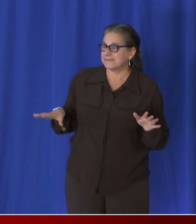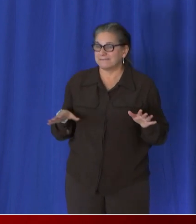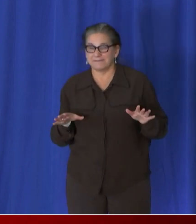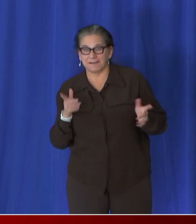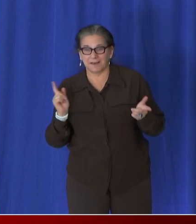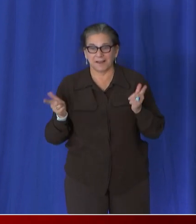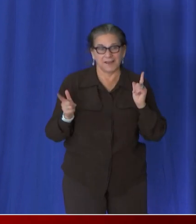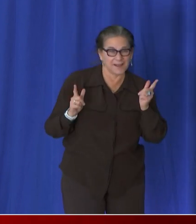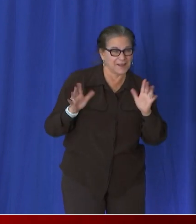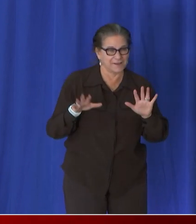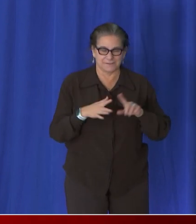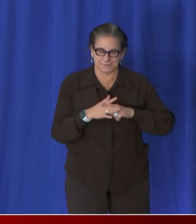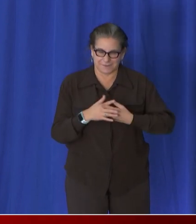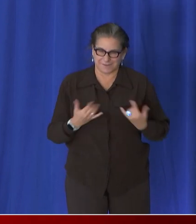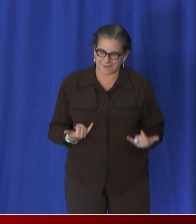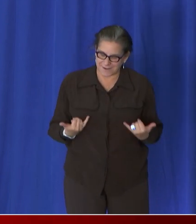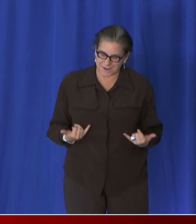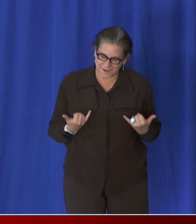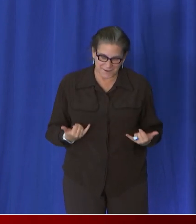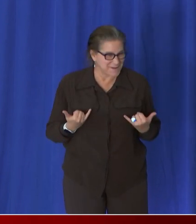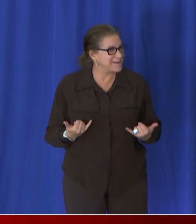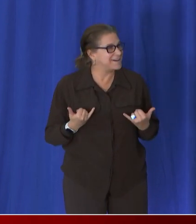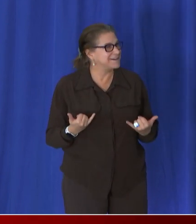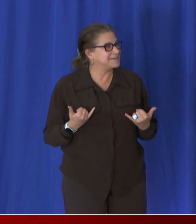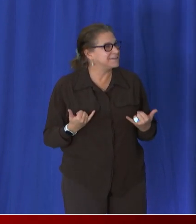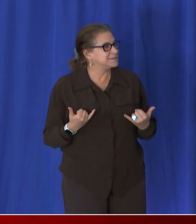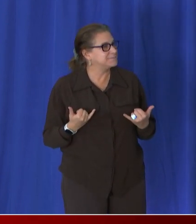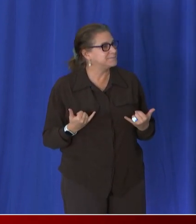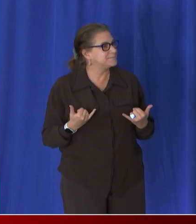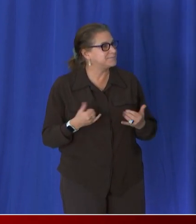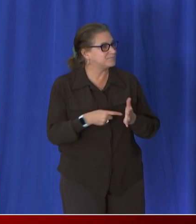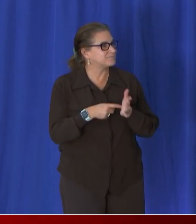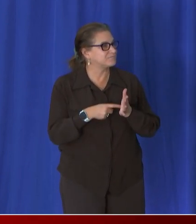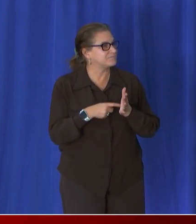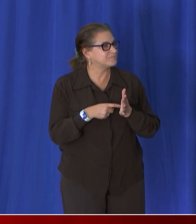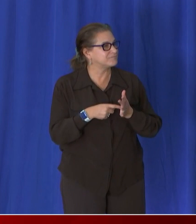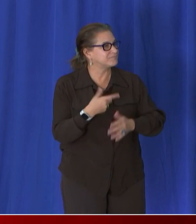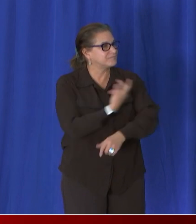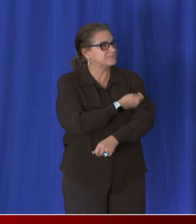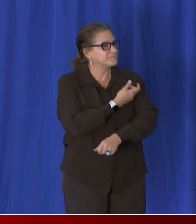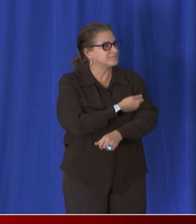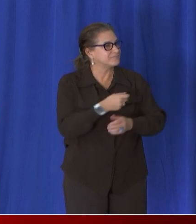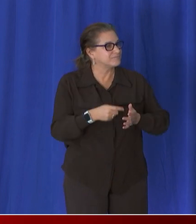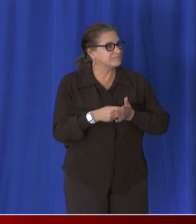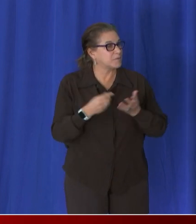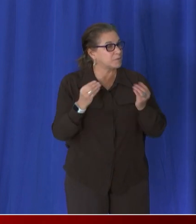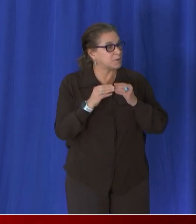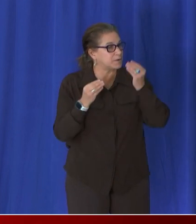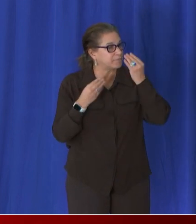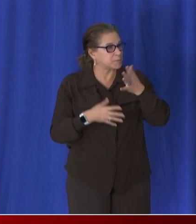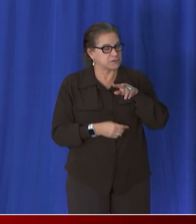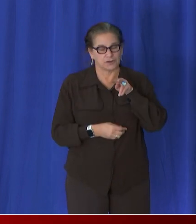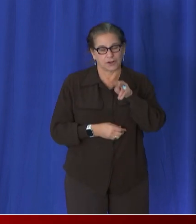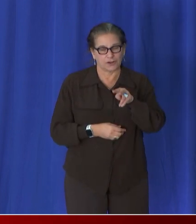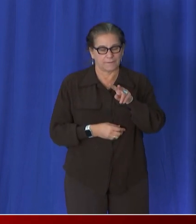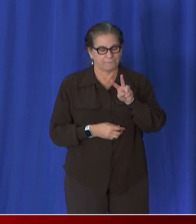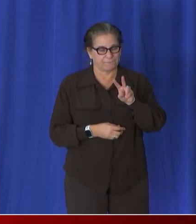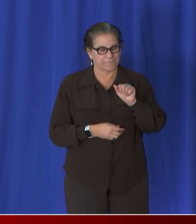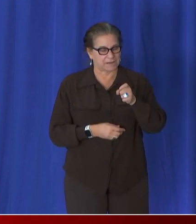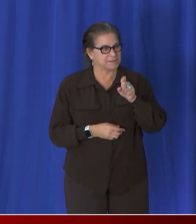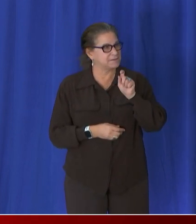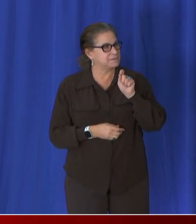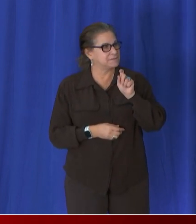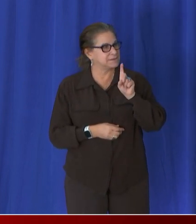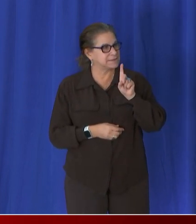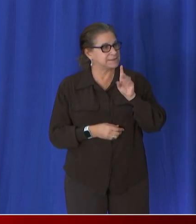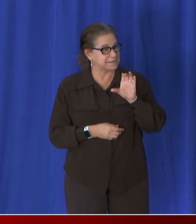And as we have done in other cases, the Department of Health, or I think this